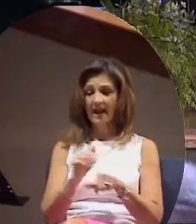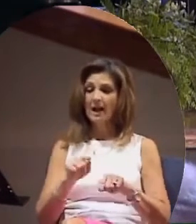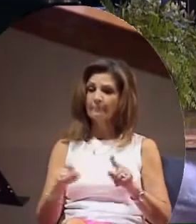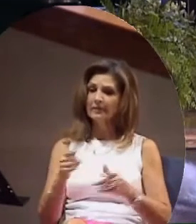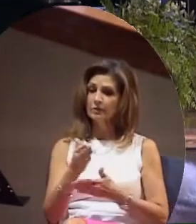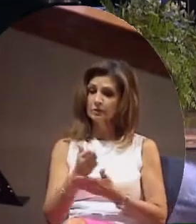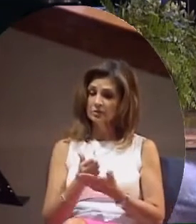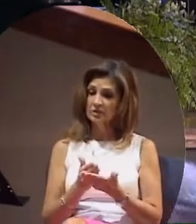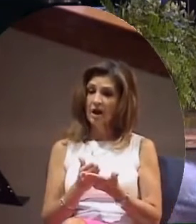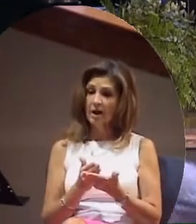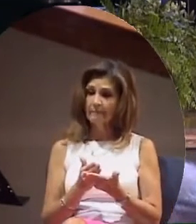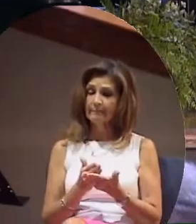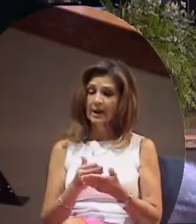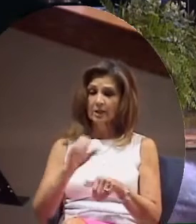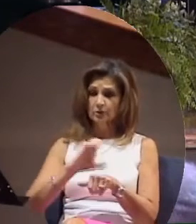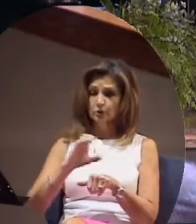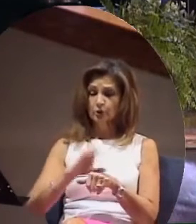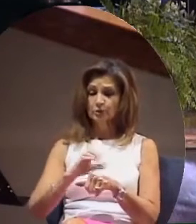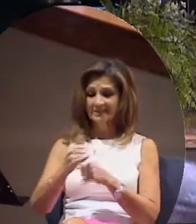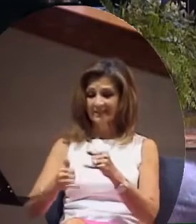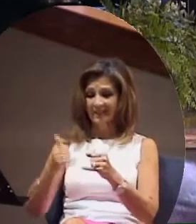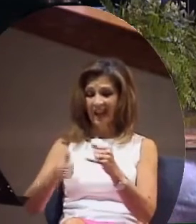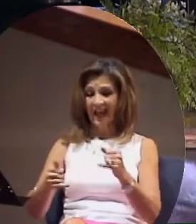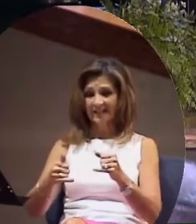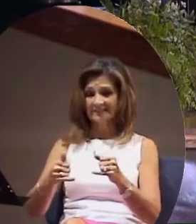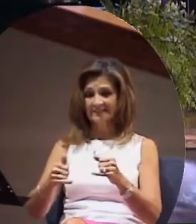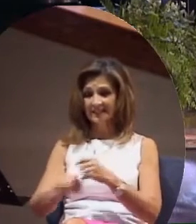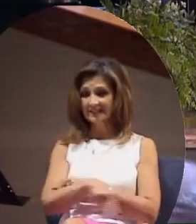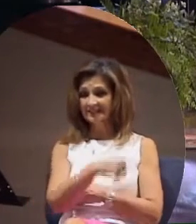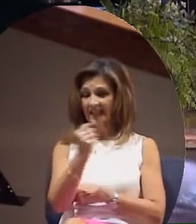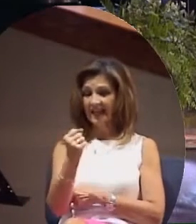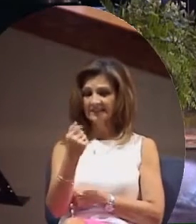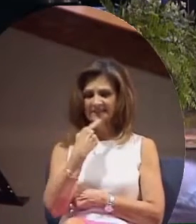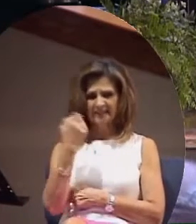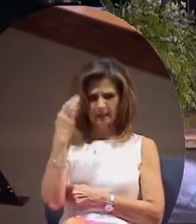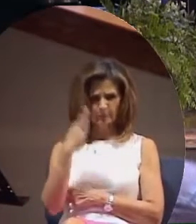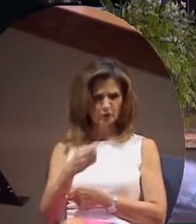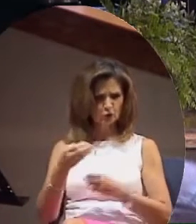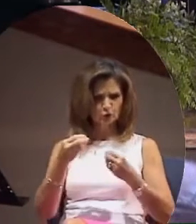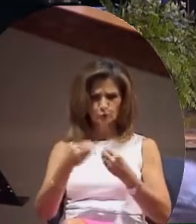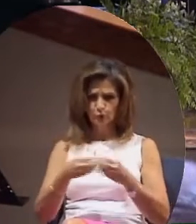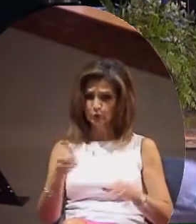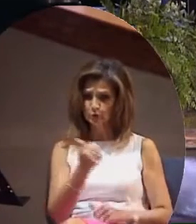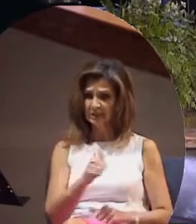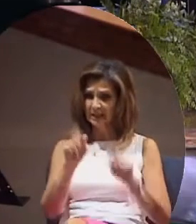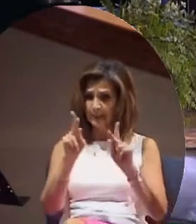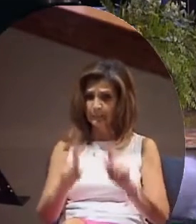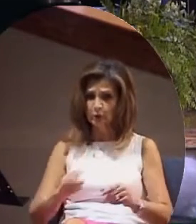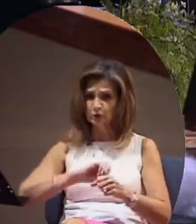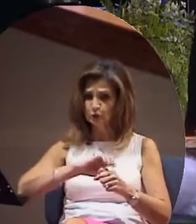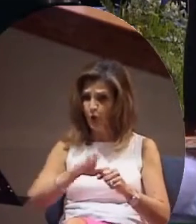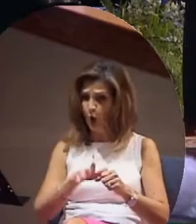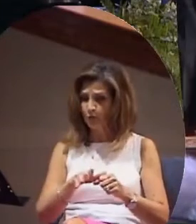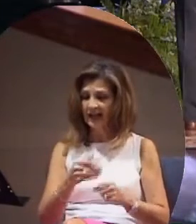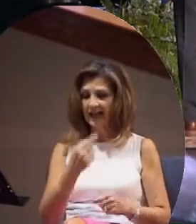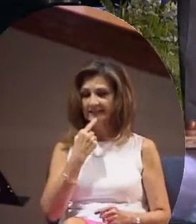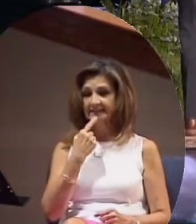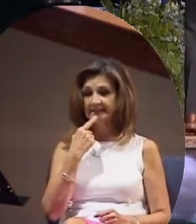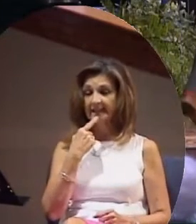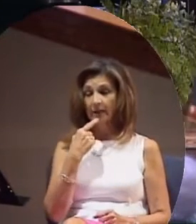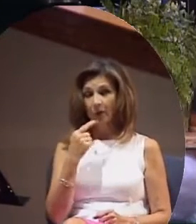there's some that in these last days, somebody asked me, said, preacher, did you lose anybody to COVID? And I